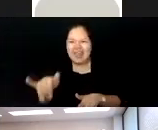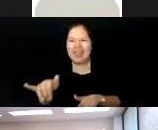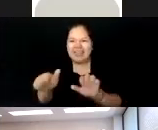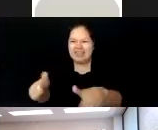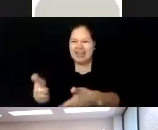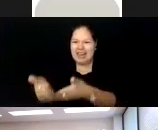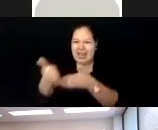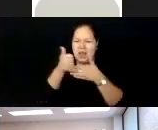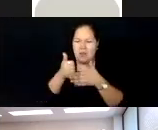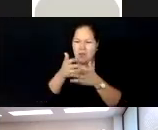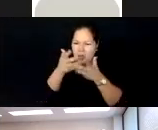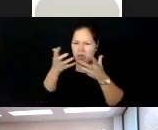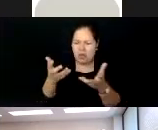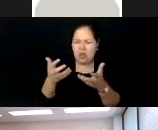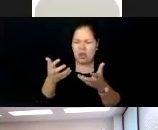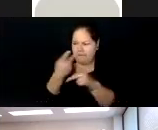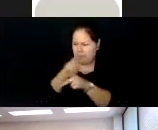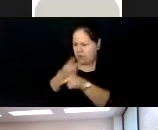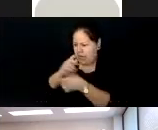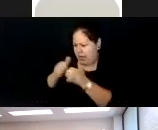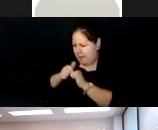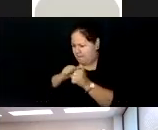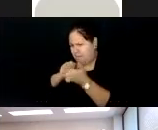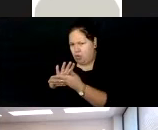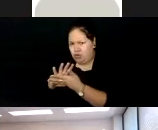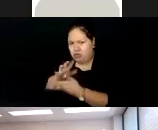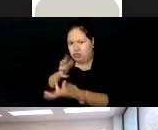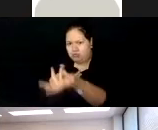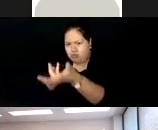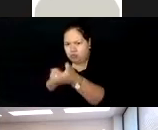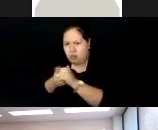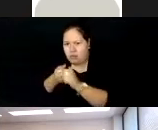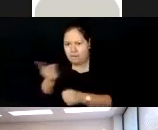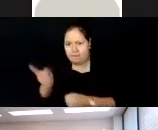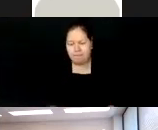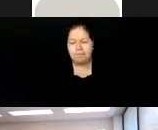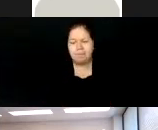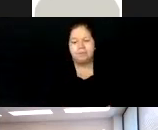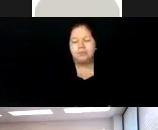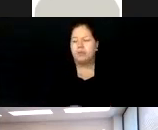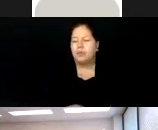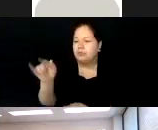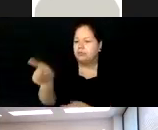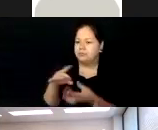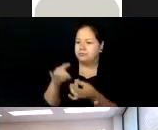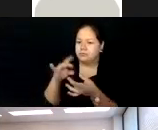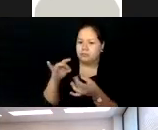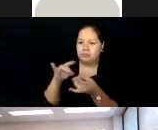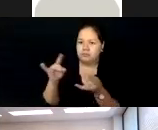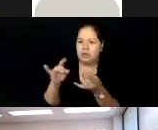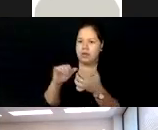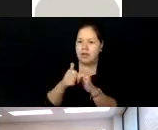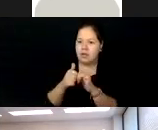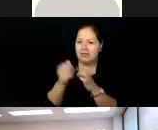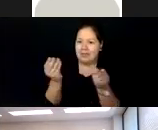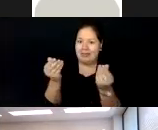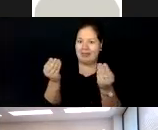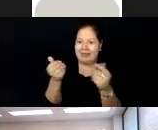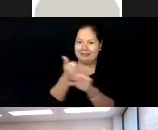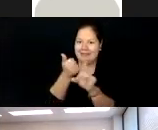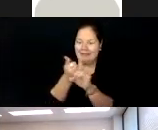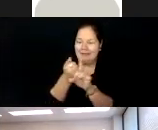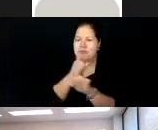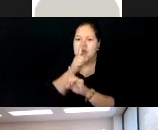in terms of how folks are approaching this work. And then you also mentioned just the vastness of the land. So that, I